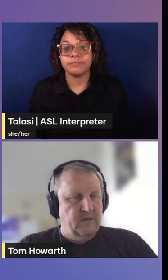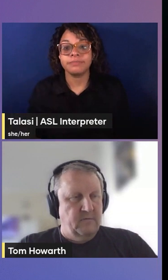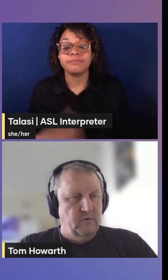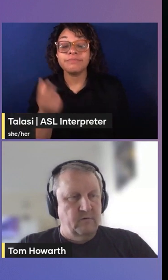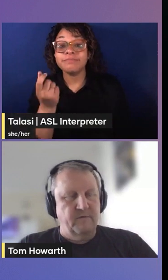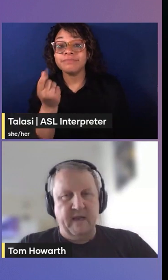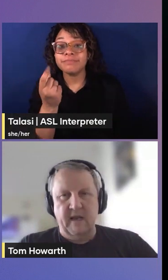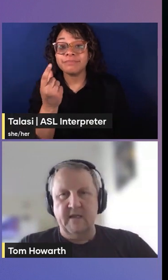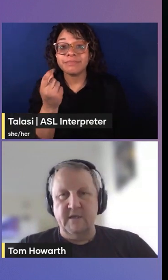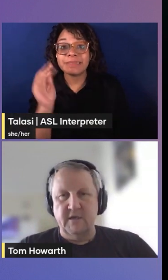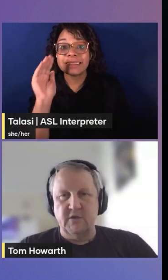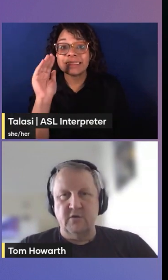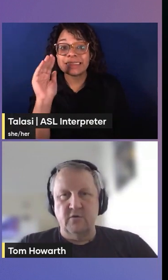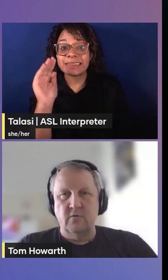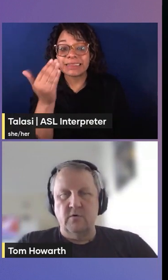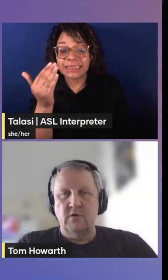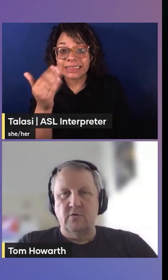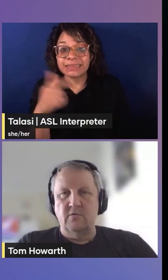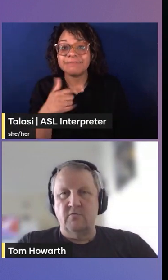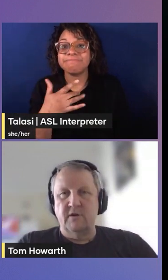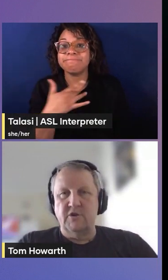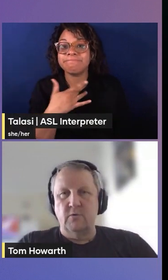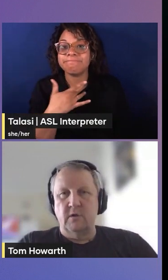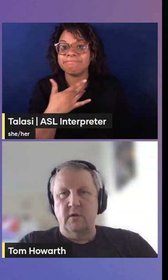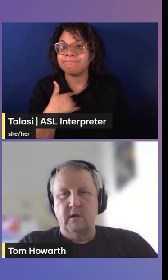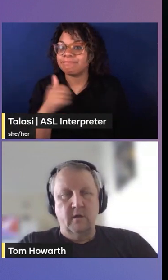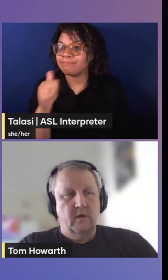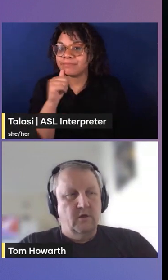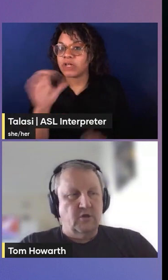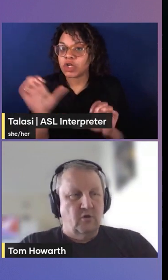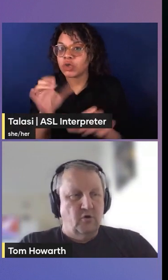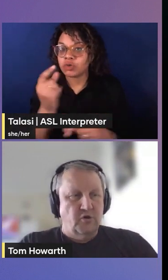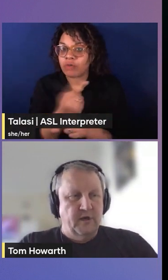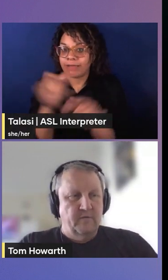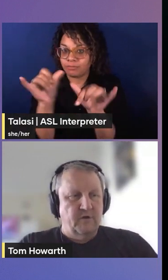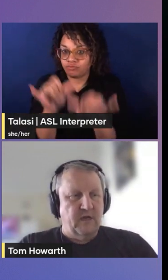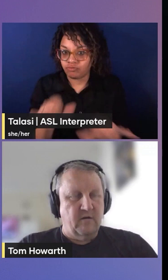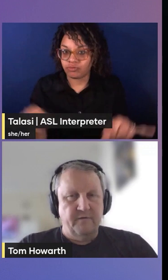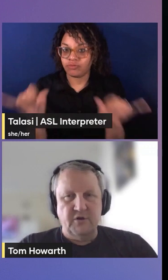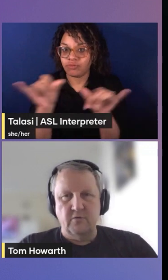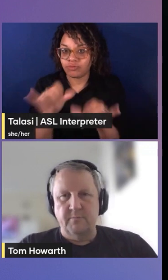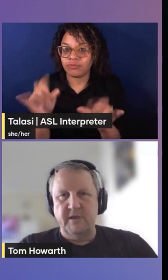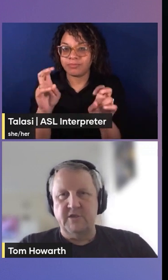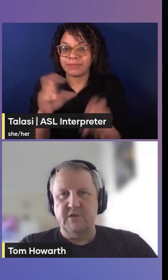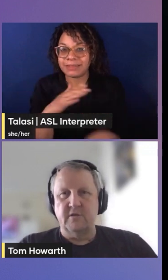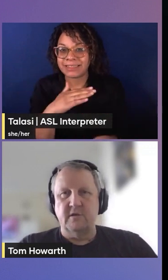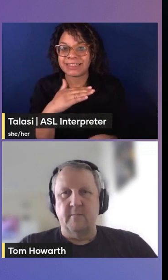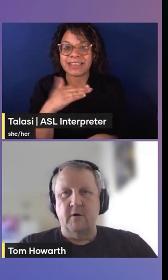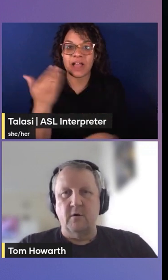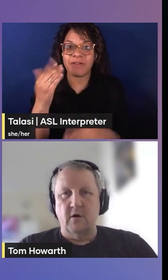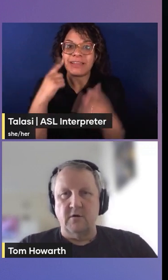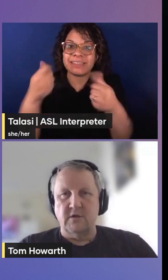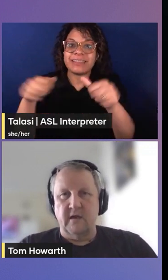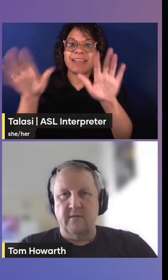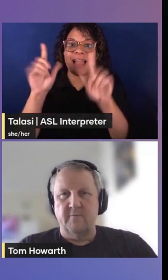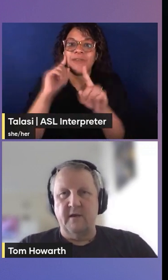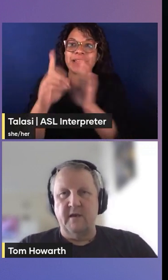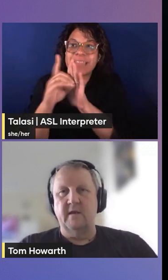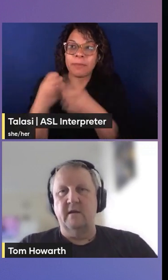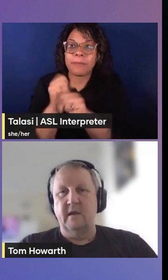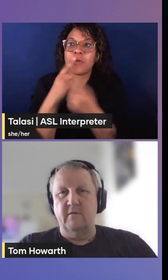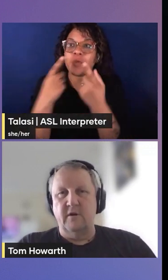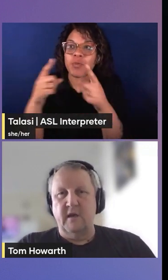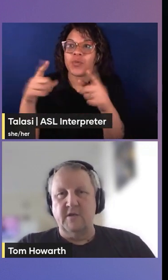I seem to have neglected to do the ritual slaughtering of the sacrificial beasts to the demo gods, and they've